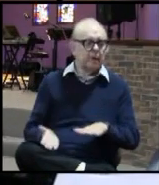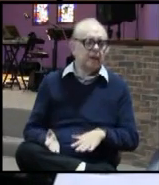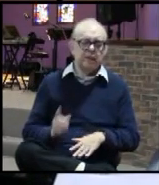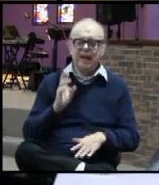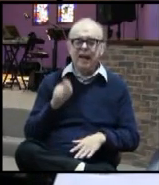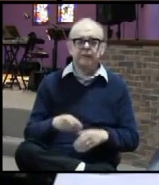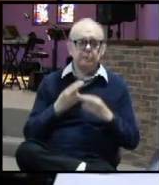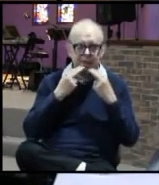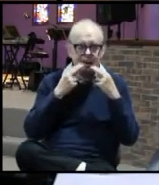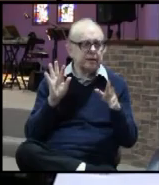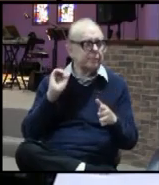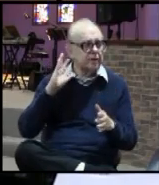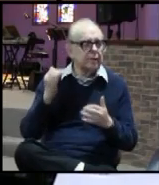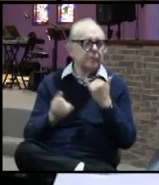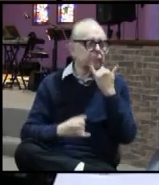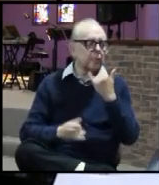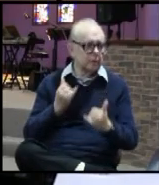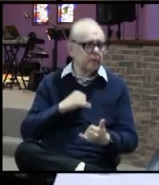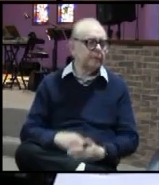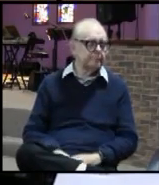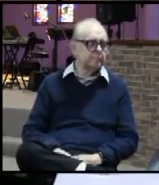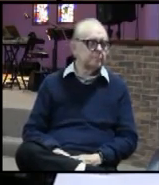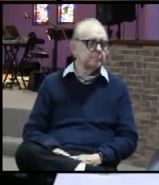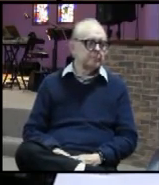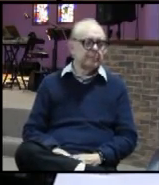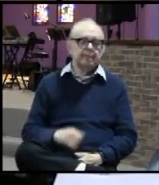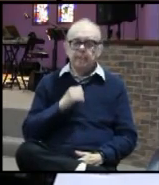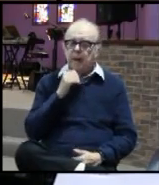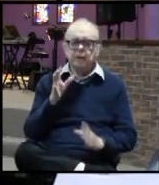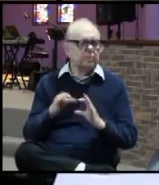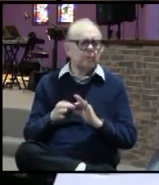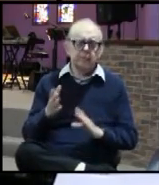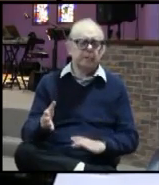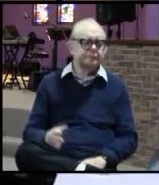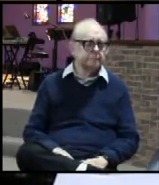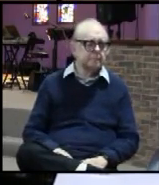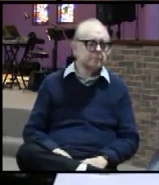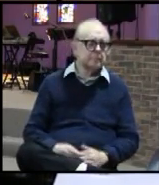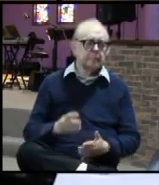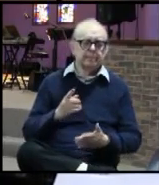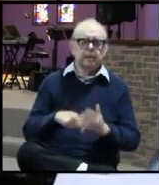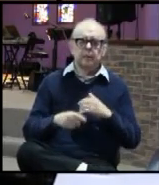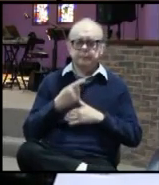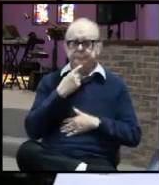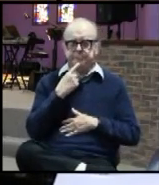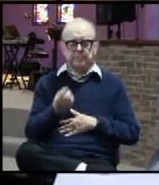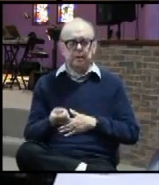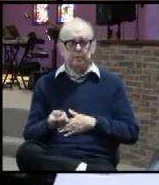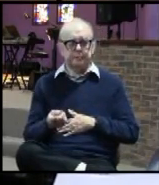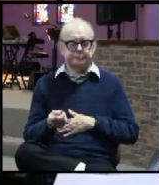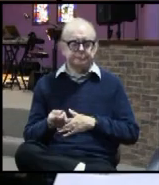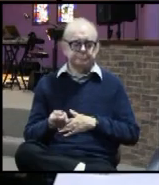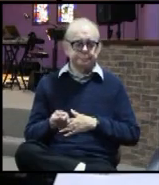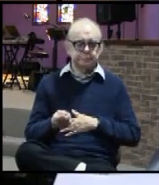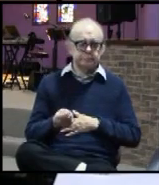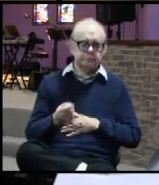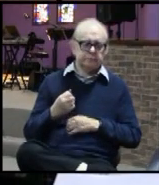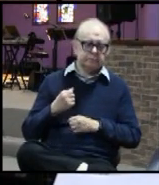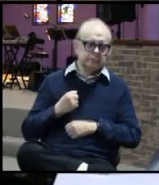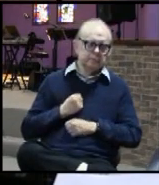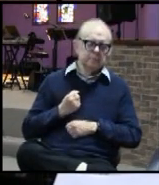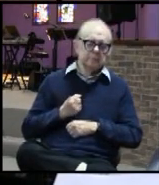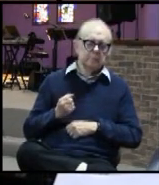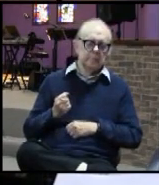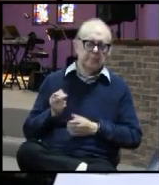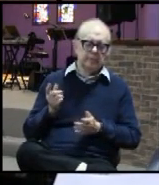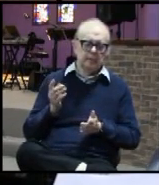innocent of his crime. He didn't belong to be there." And this is what he was saying. He was there when